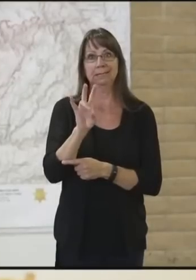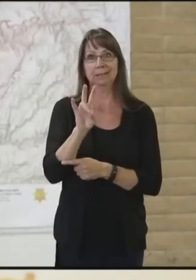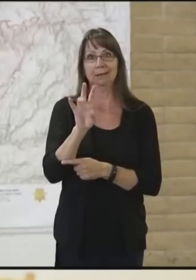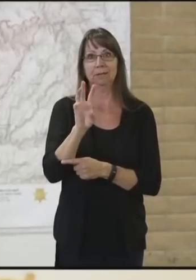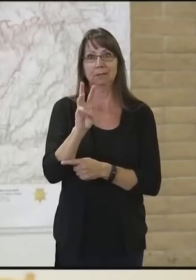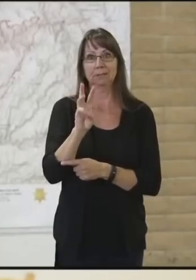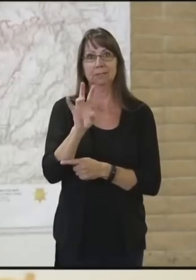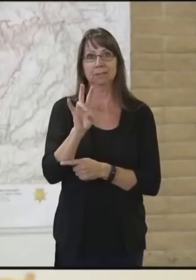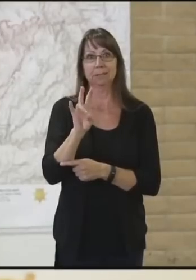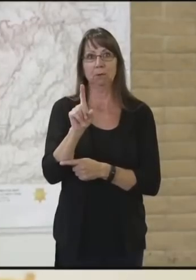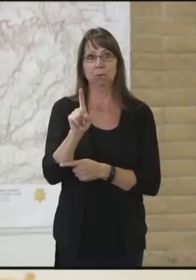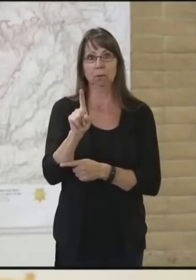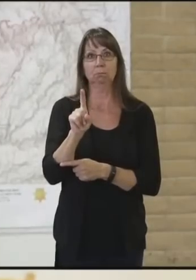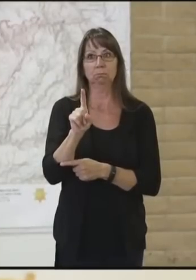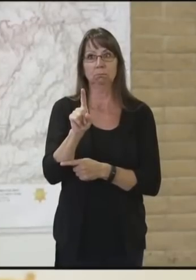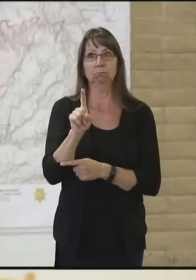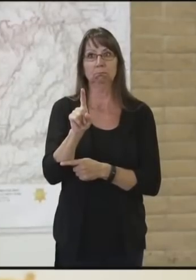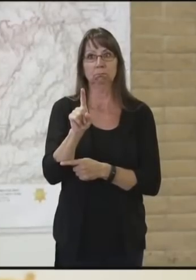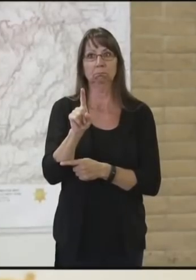7671.